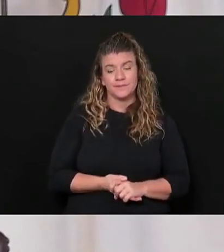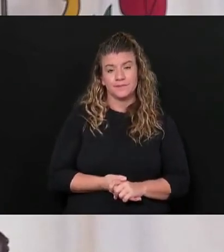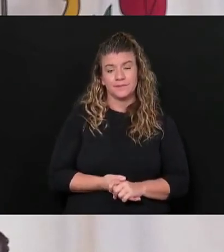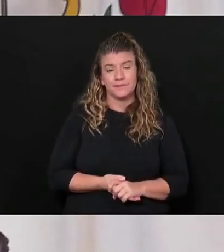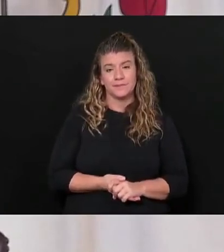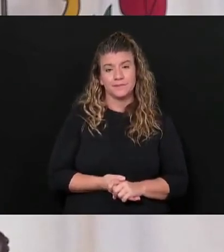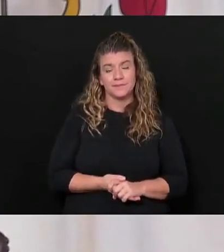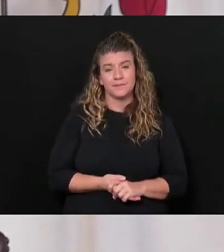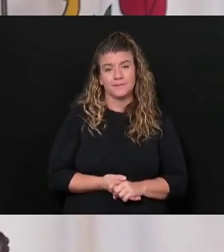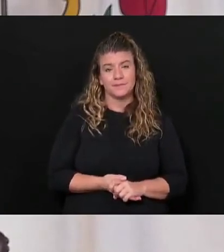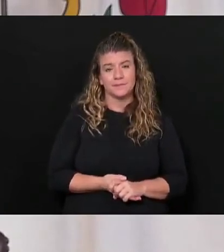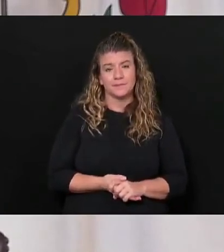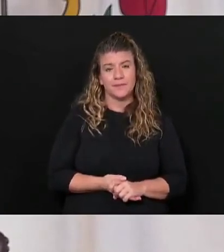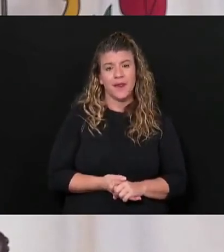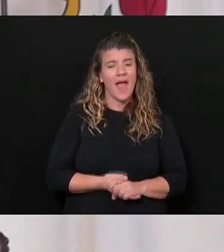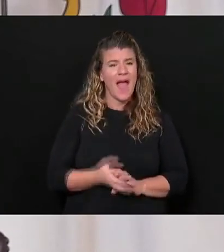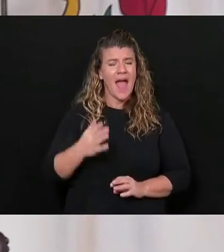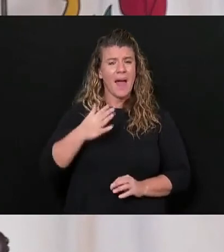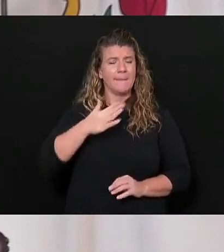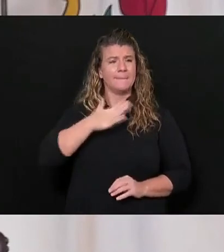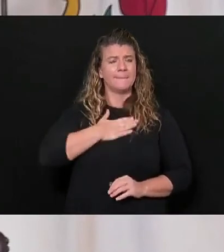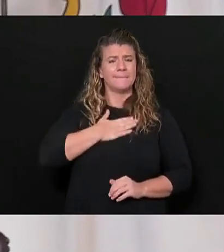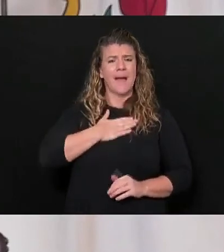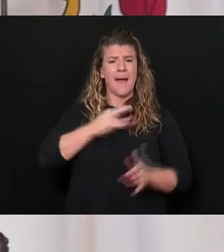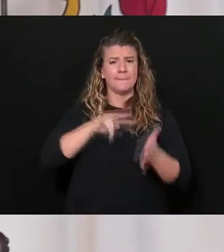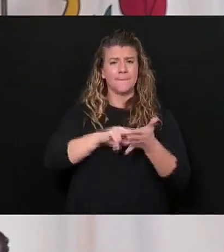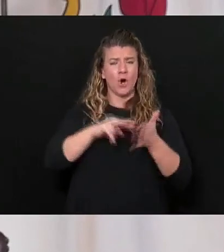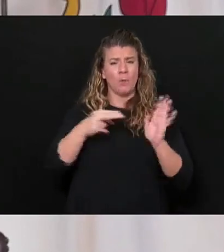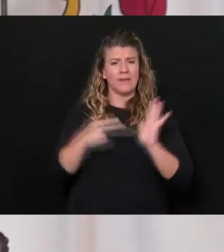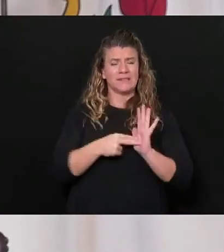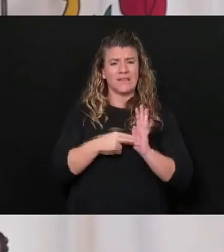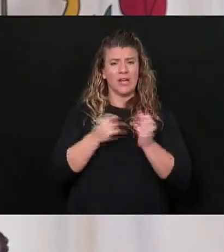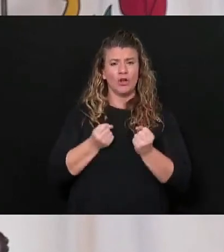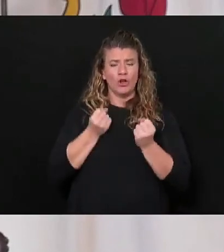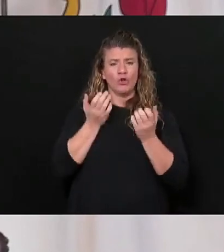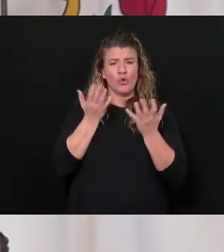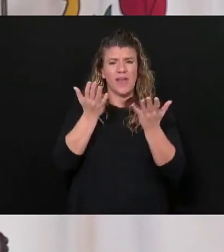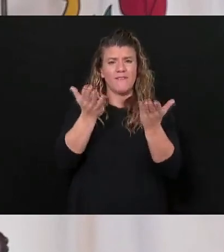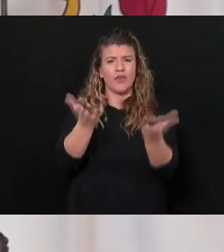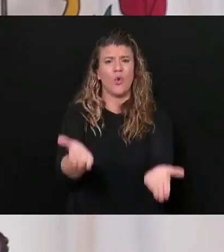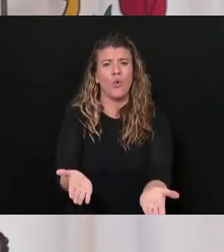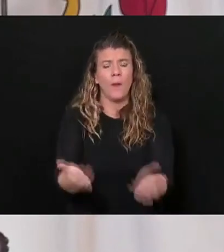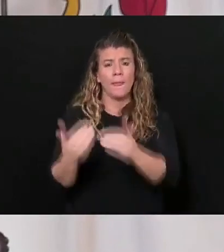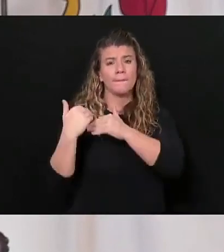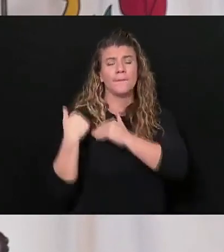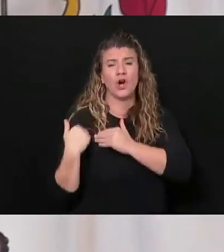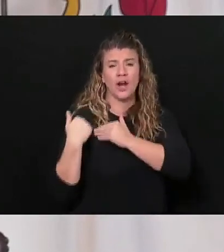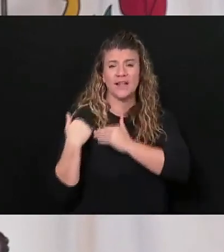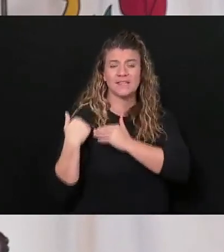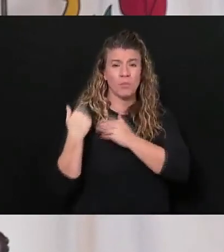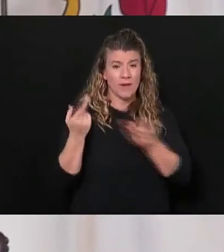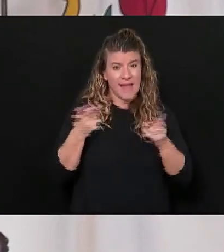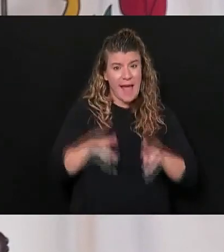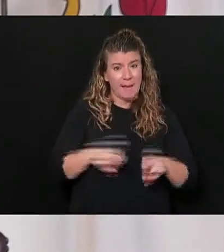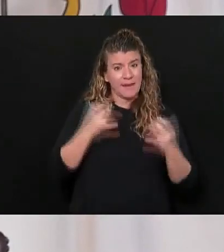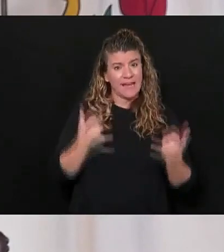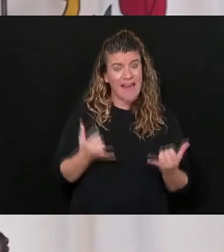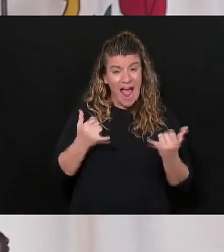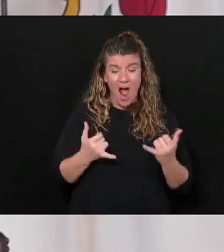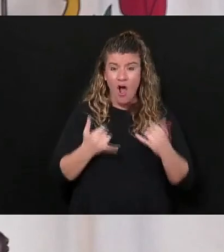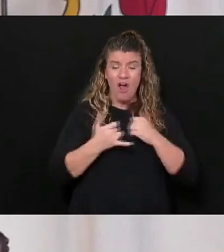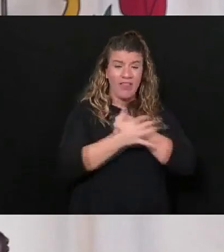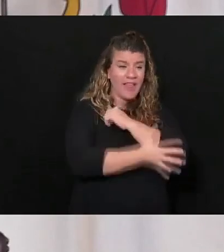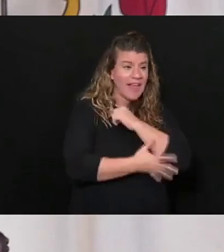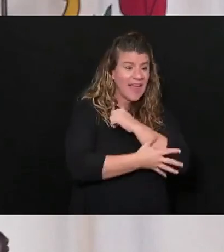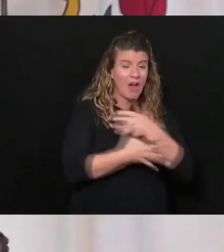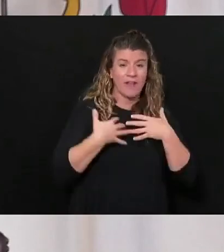I'm not laying these burdens on anyone from any health department. The county health departments, need to